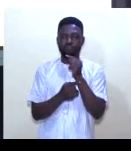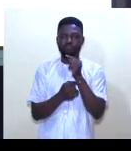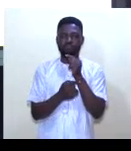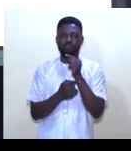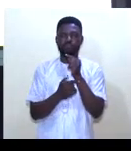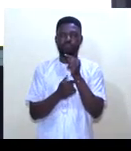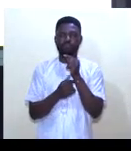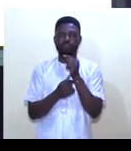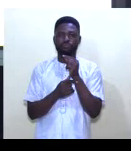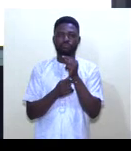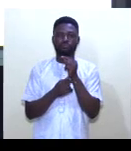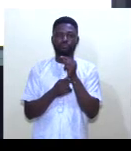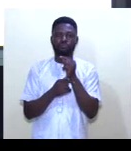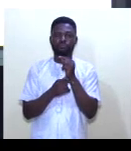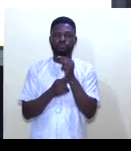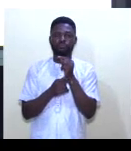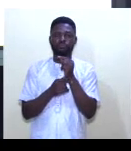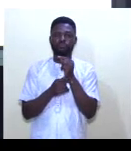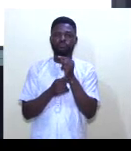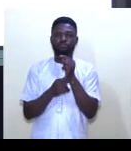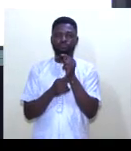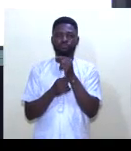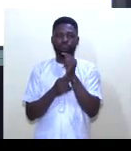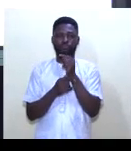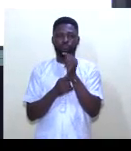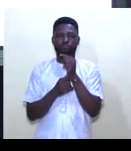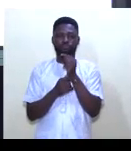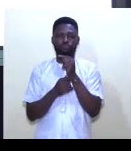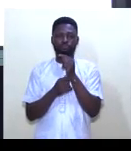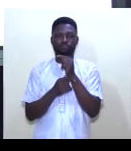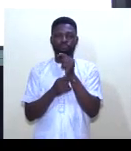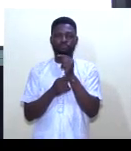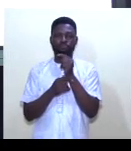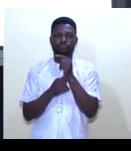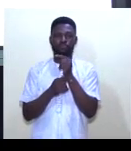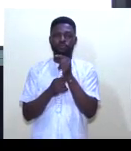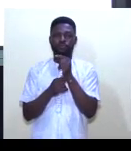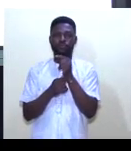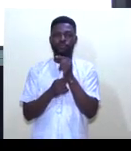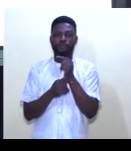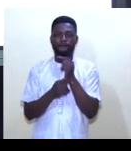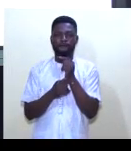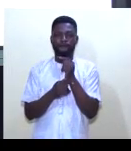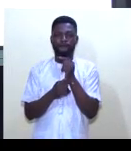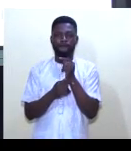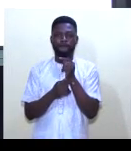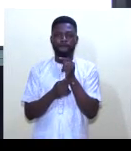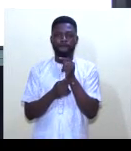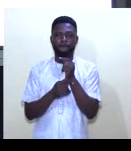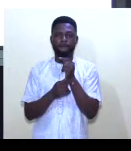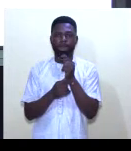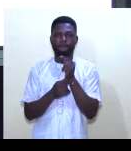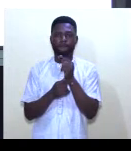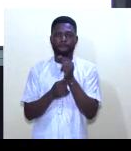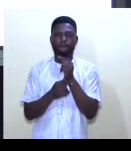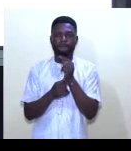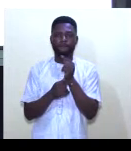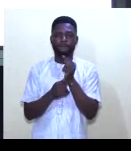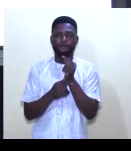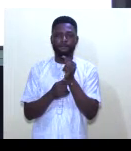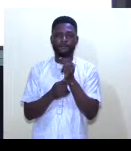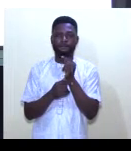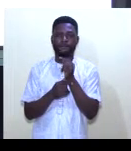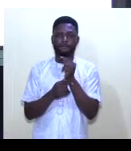can replicate a polygon here, an octagon, which is an 8-sided polygon, then joining